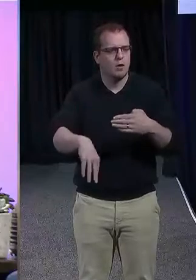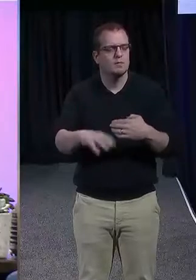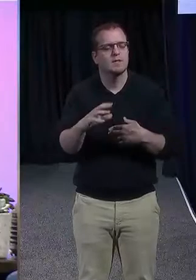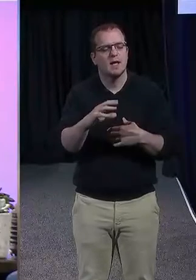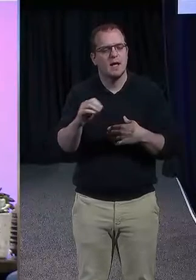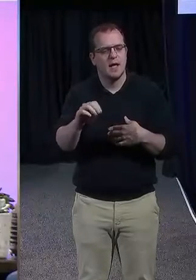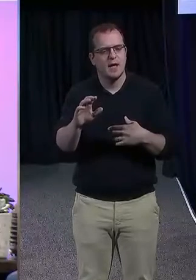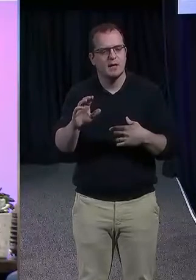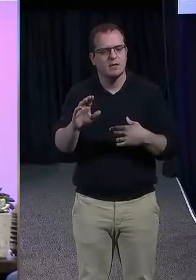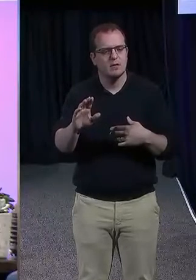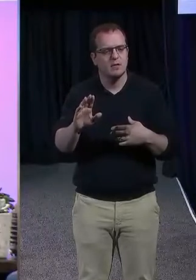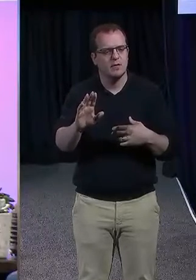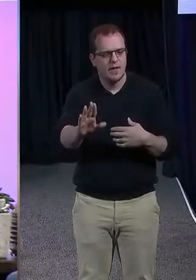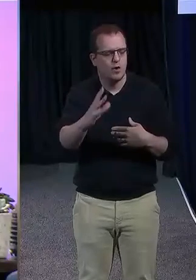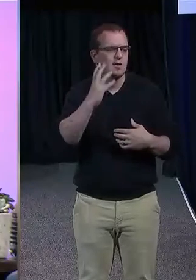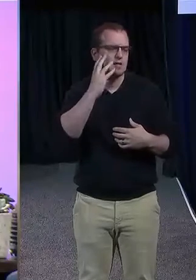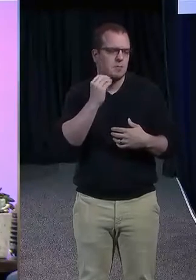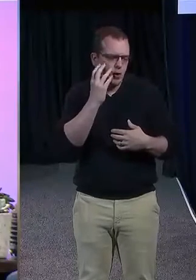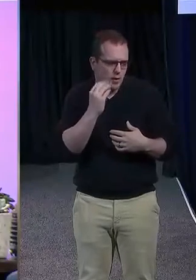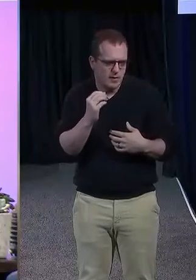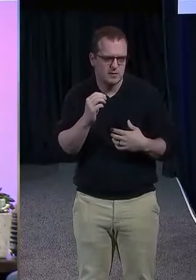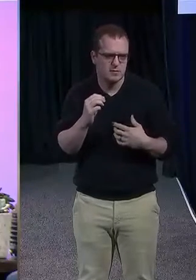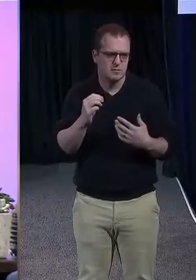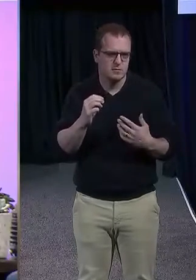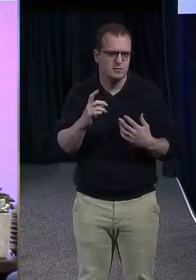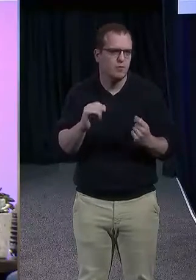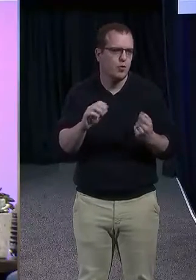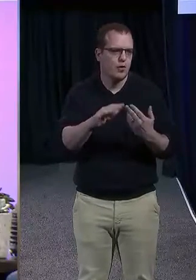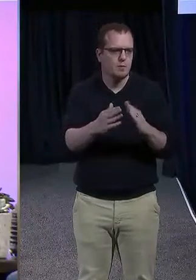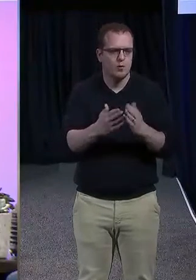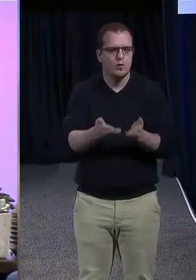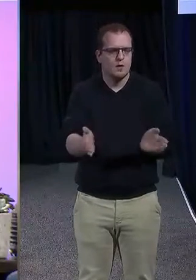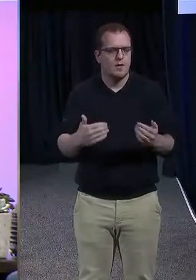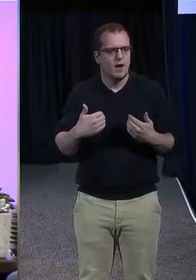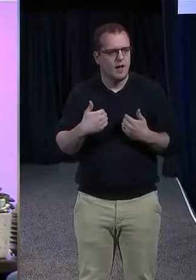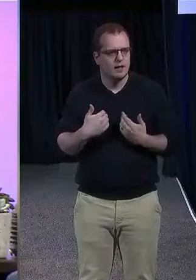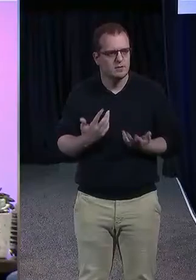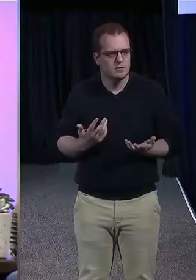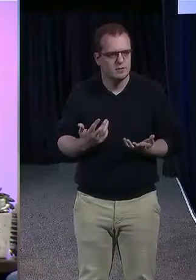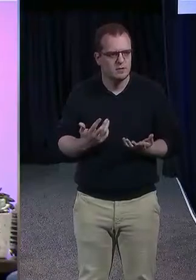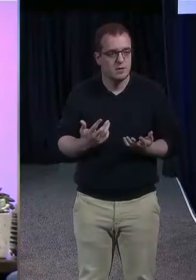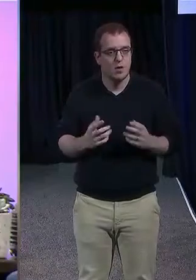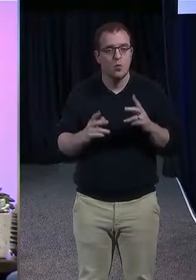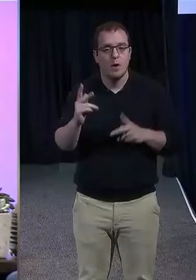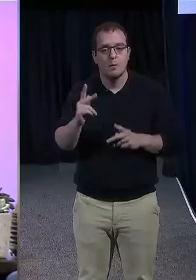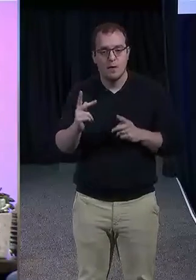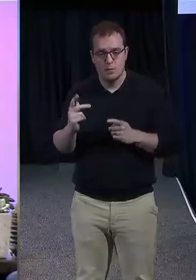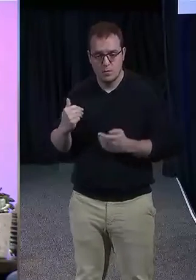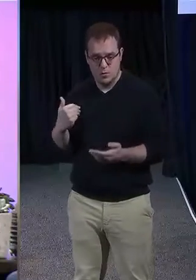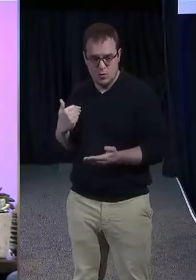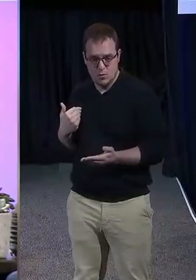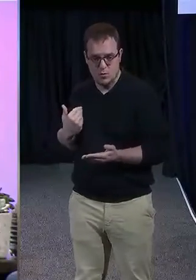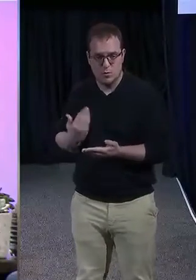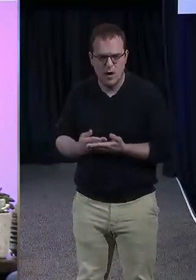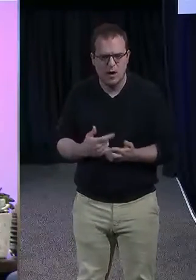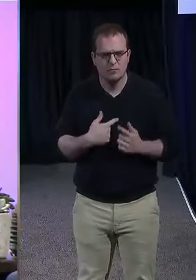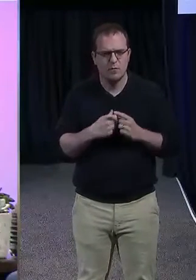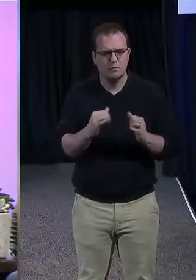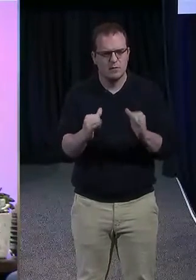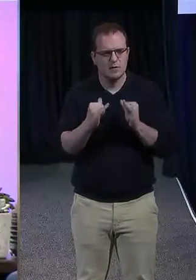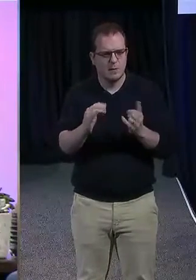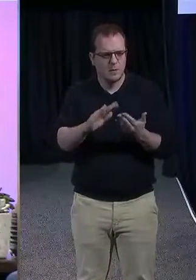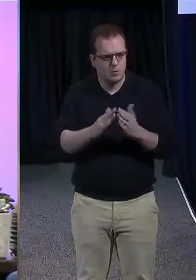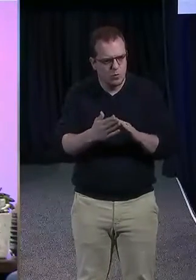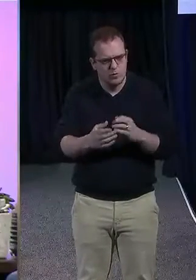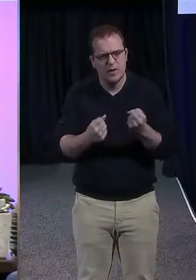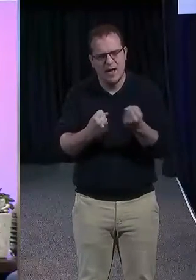the experiences that those in the community have when there are people who come from those communities who